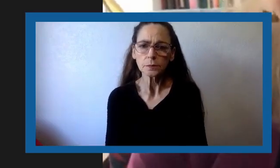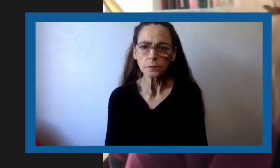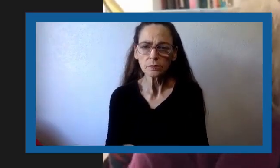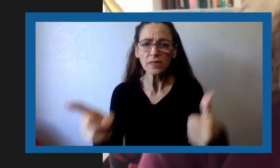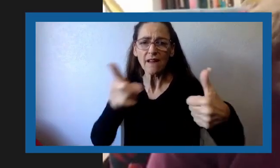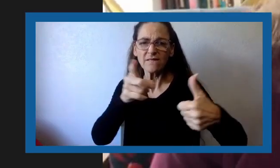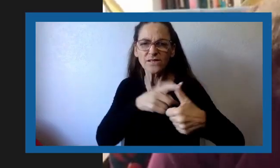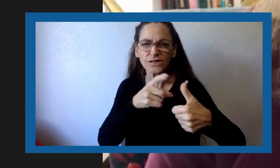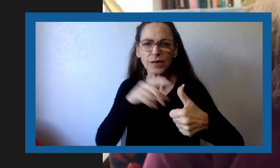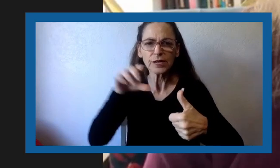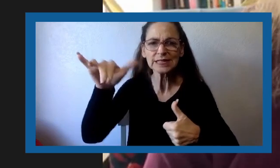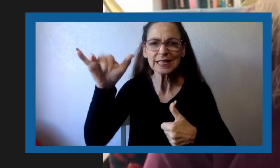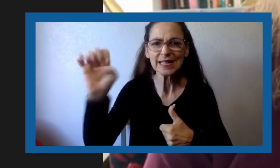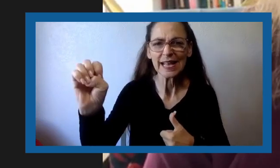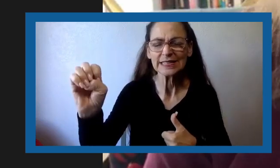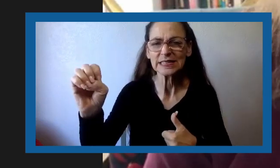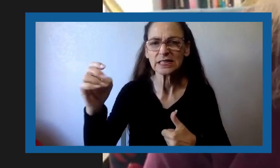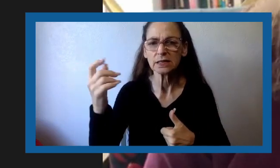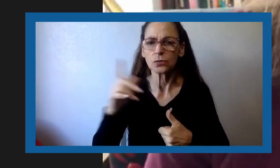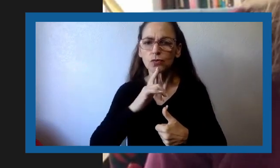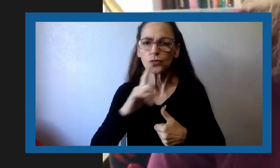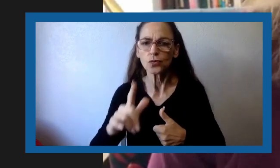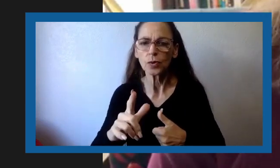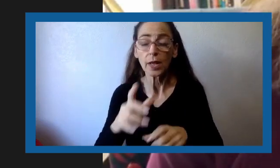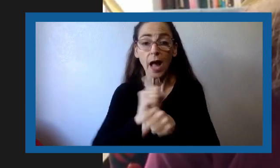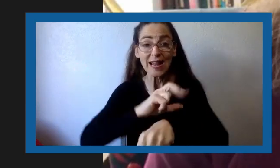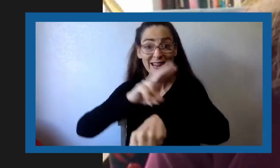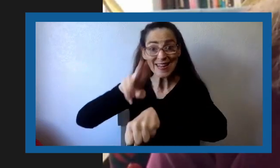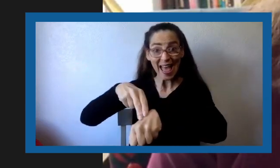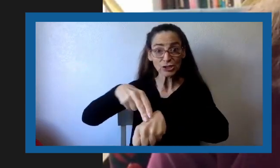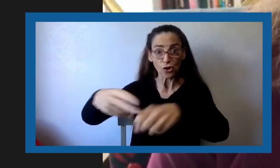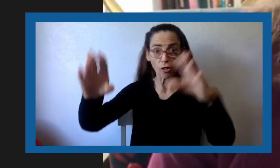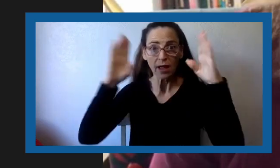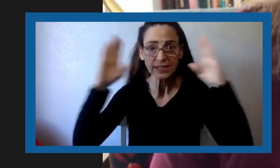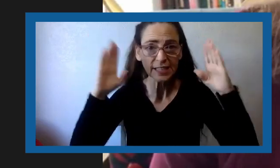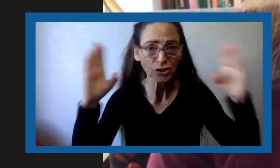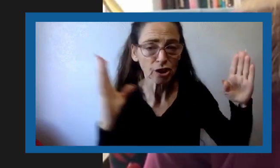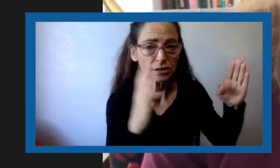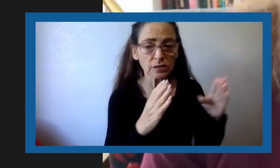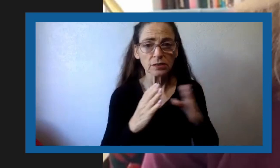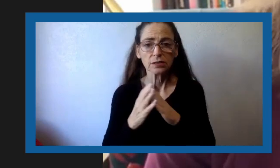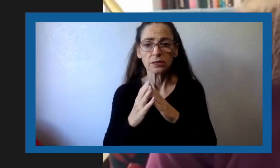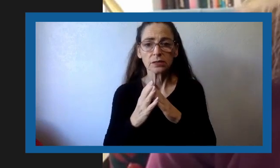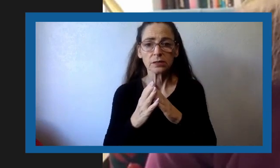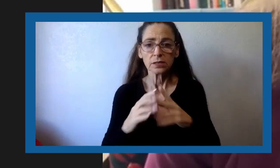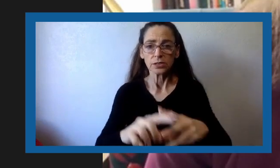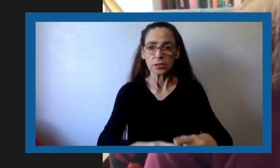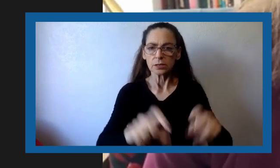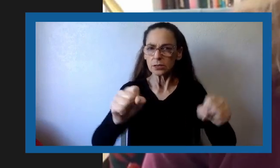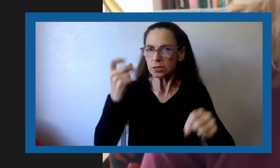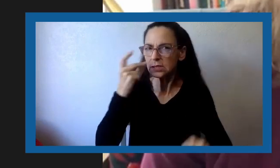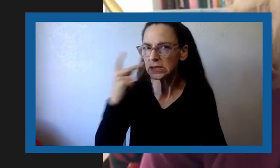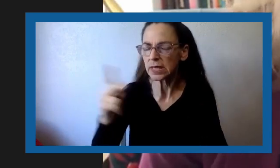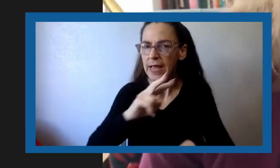first kind of cases to really gain a national attention as well, where you started to see a lot